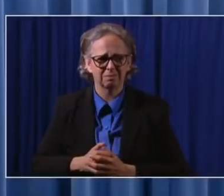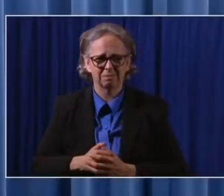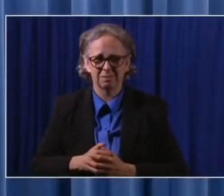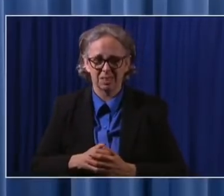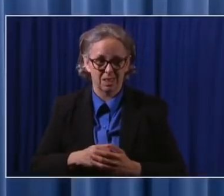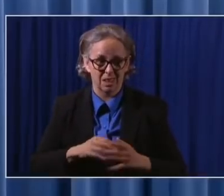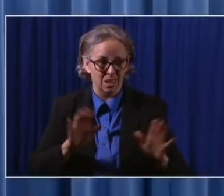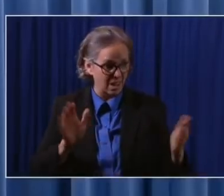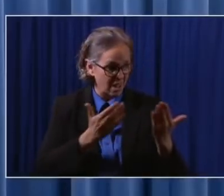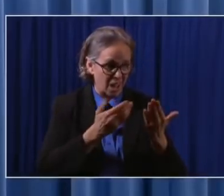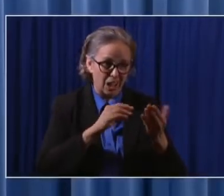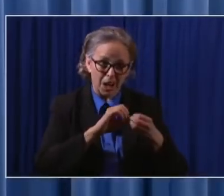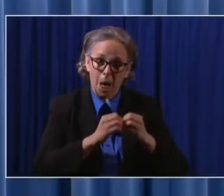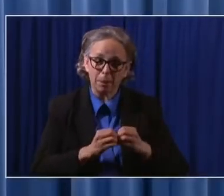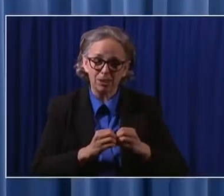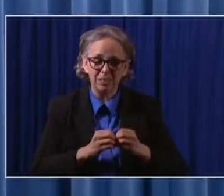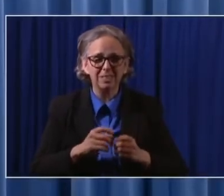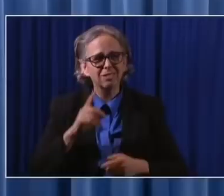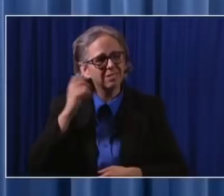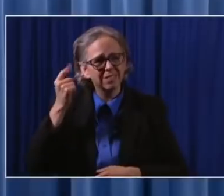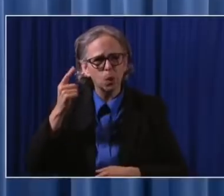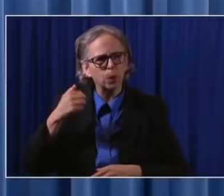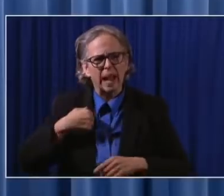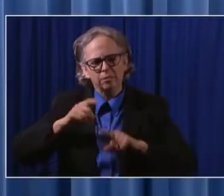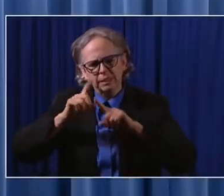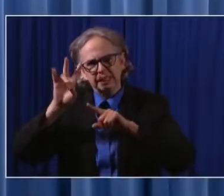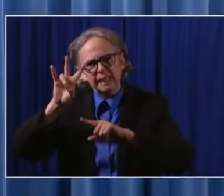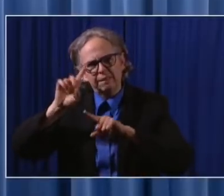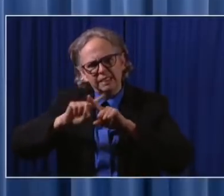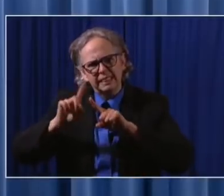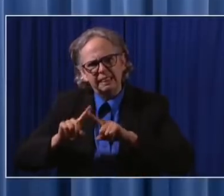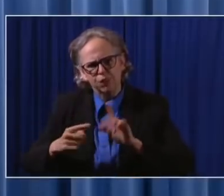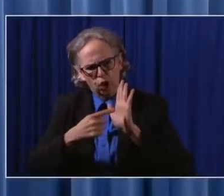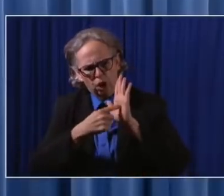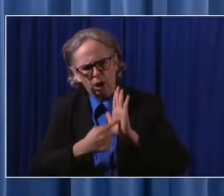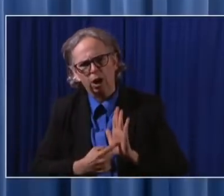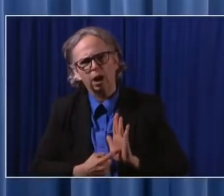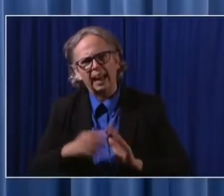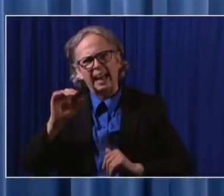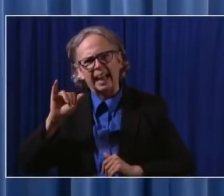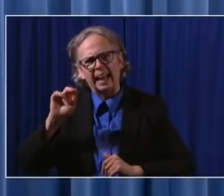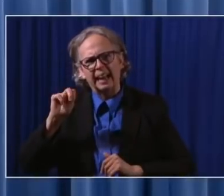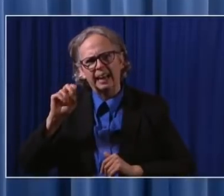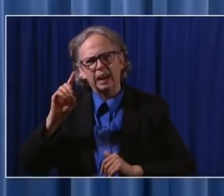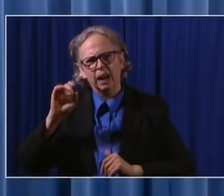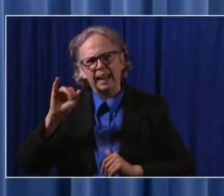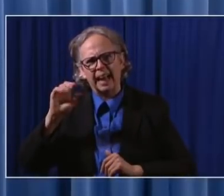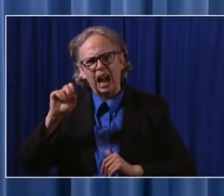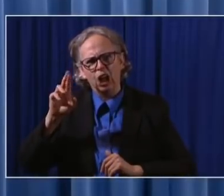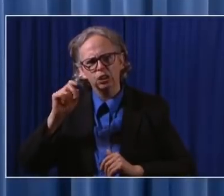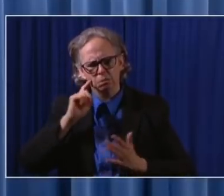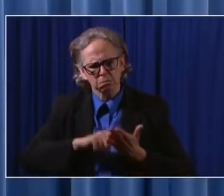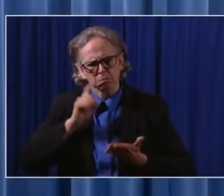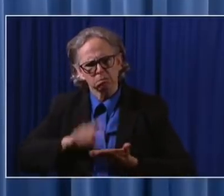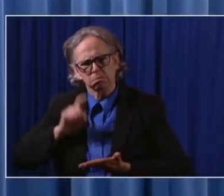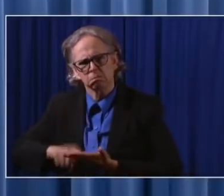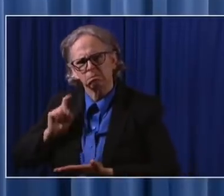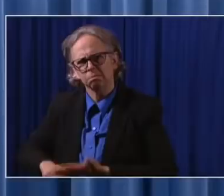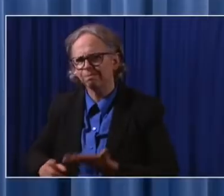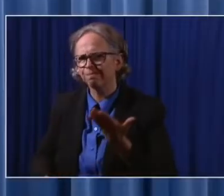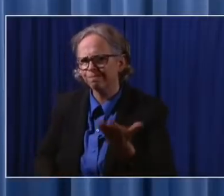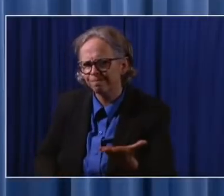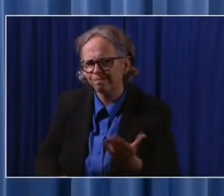7 separate indicators that indicate, and 4 of the 7